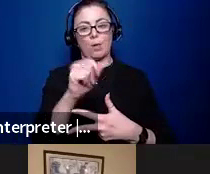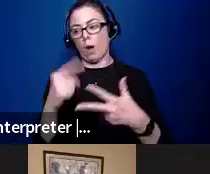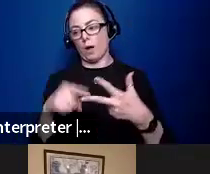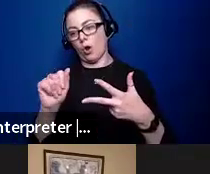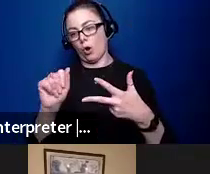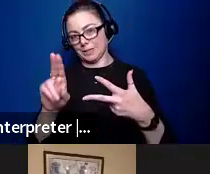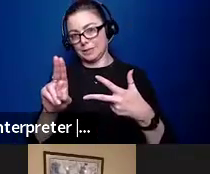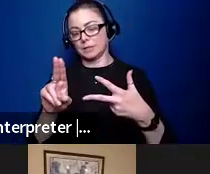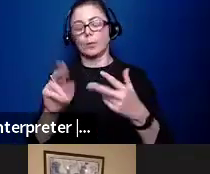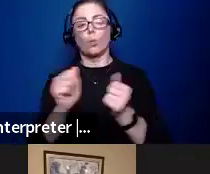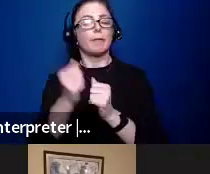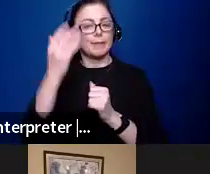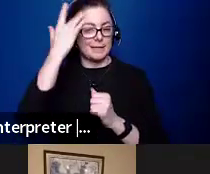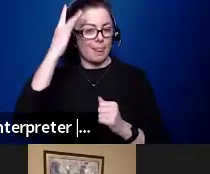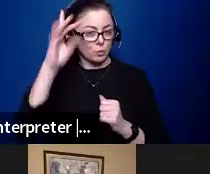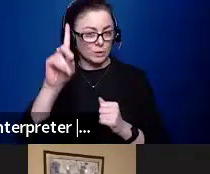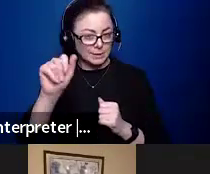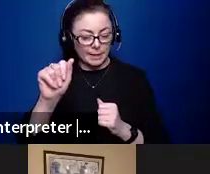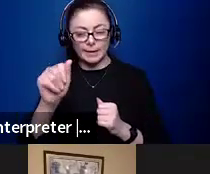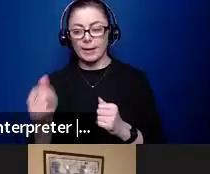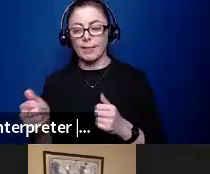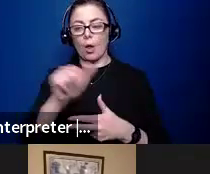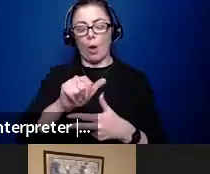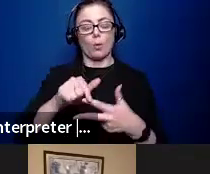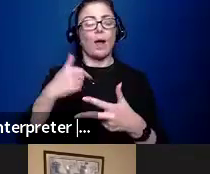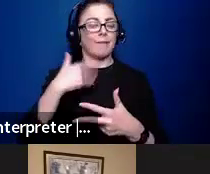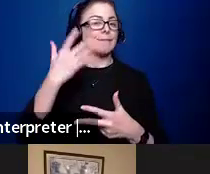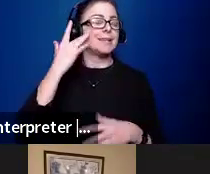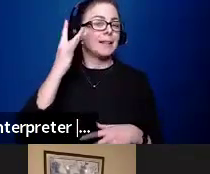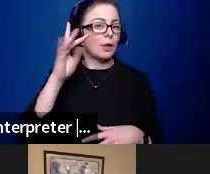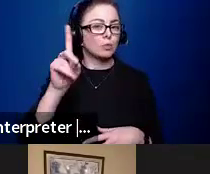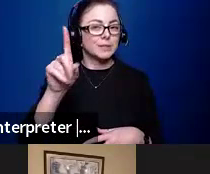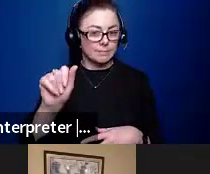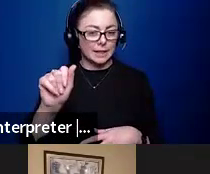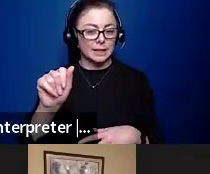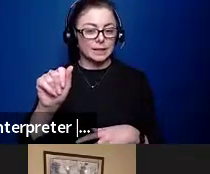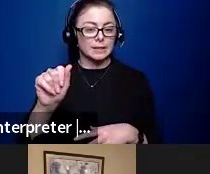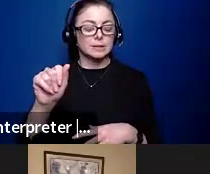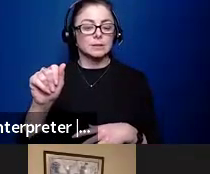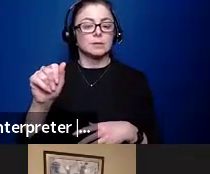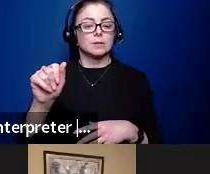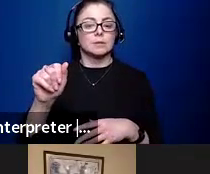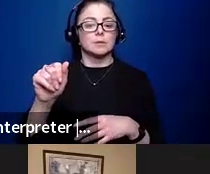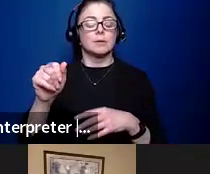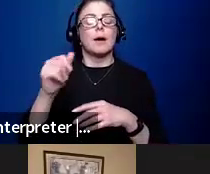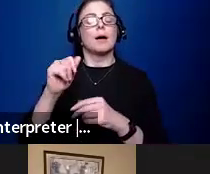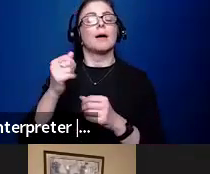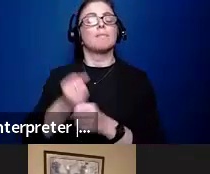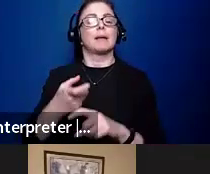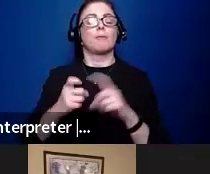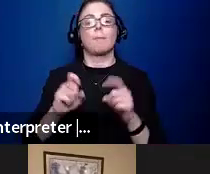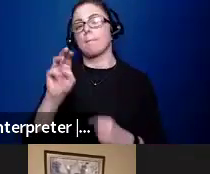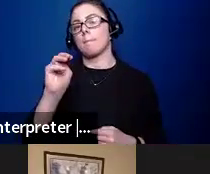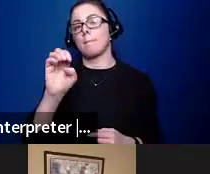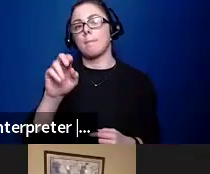with intellectual disabilities, and the other one has intellectual disabilities based on a meningitis that he was born